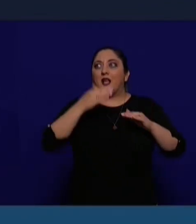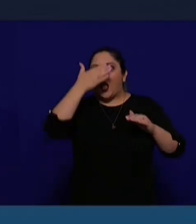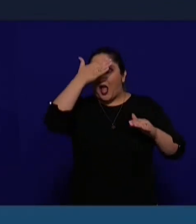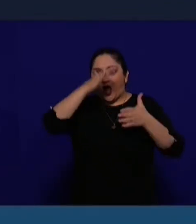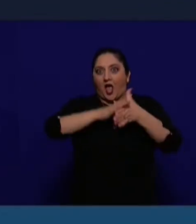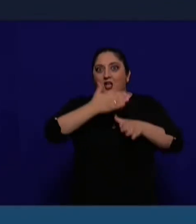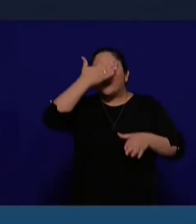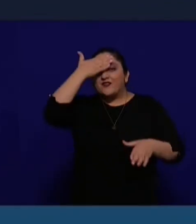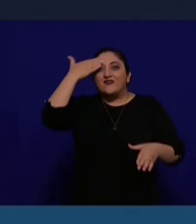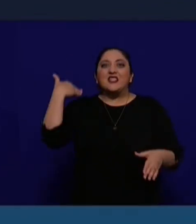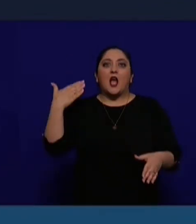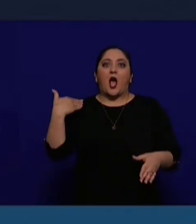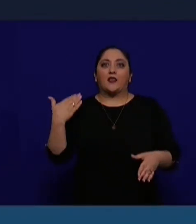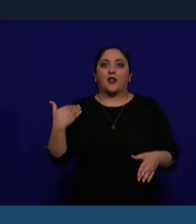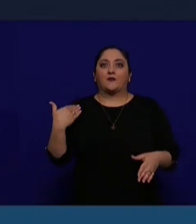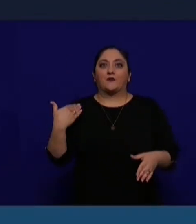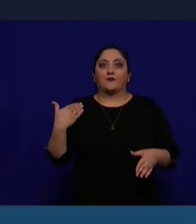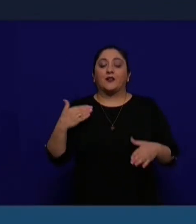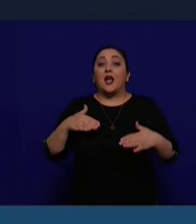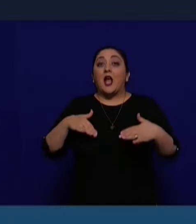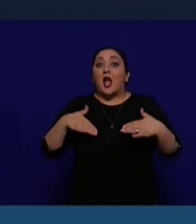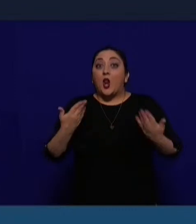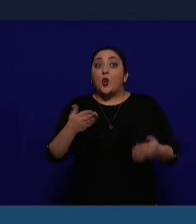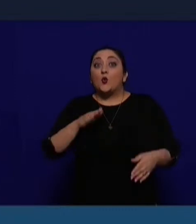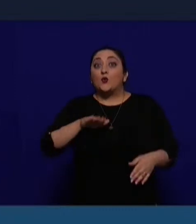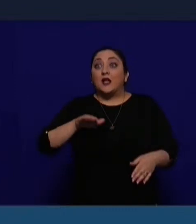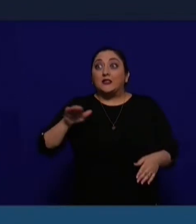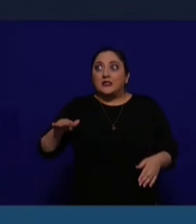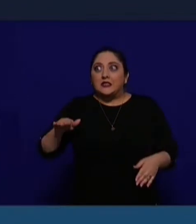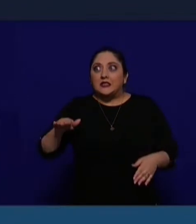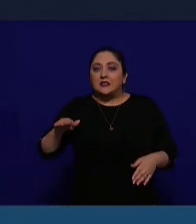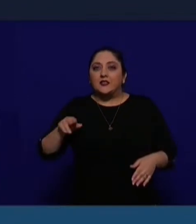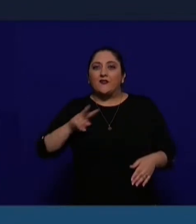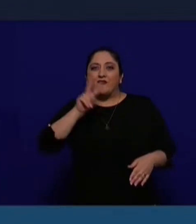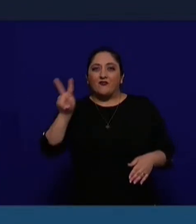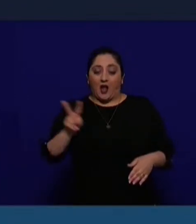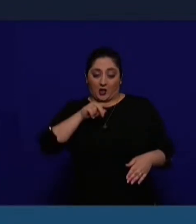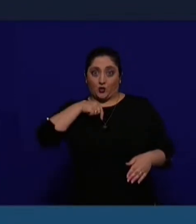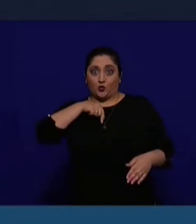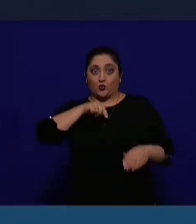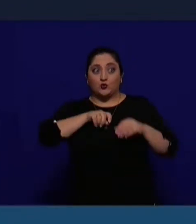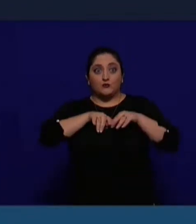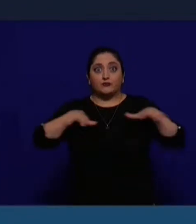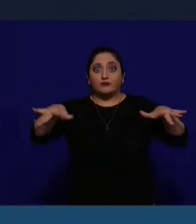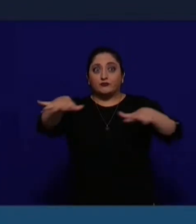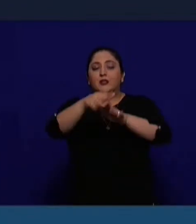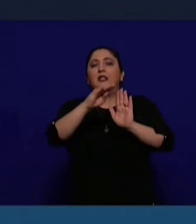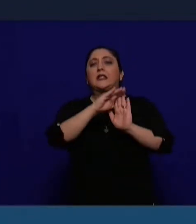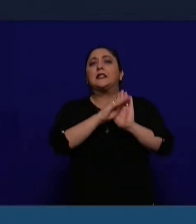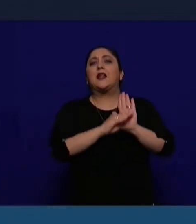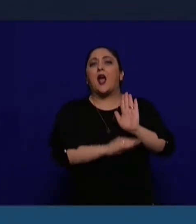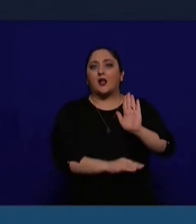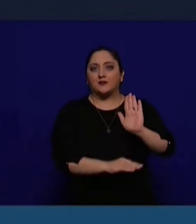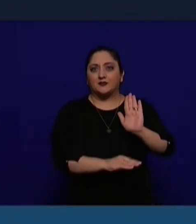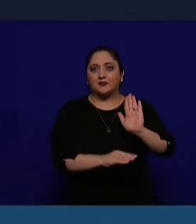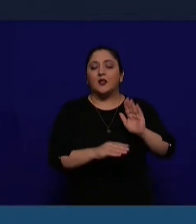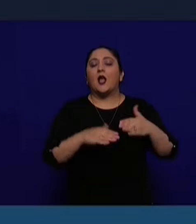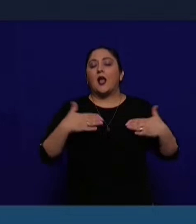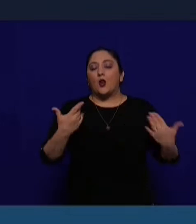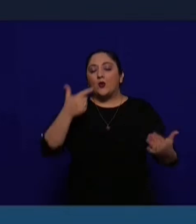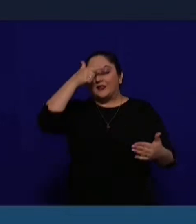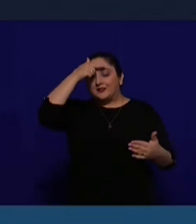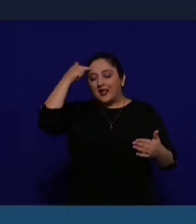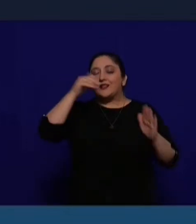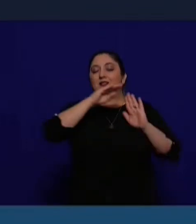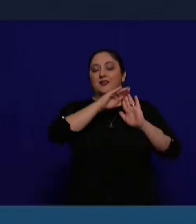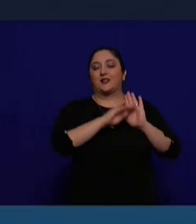għandna barra li huma għandhom is-sintomi qegħdin ikunu inqas u għalhekk qed ikollna inqas testijiet milli qegħdin naraw. Però dejjem